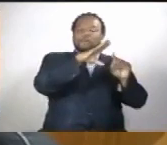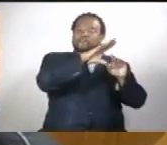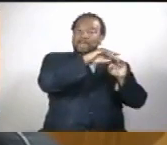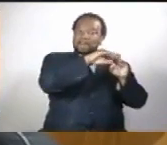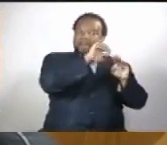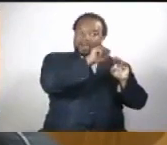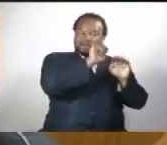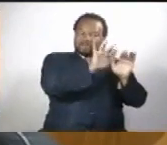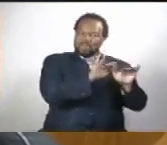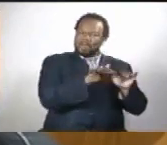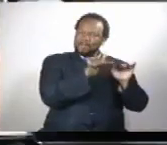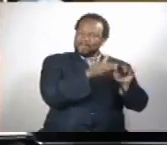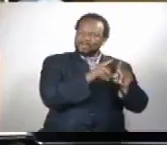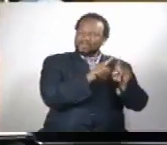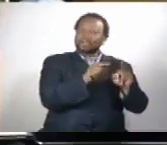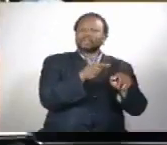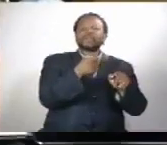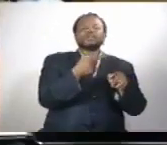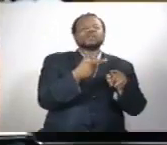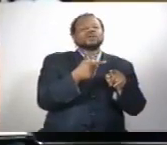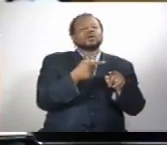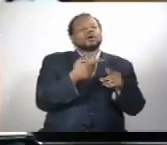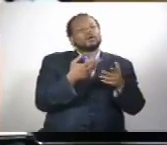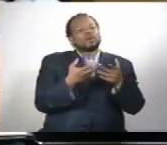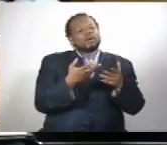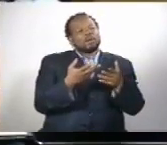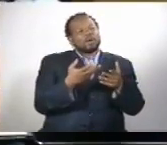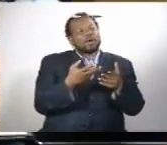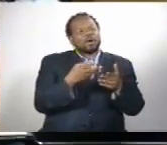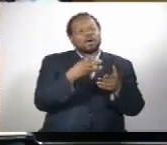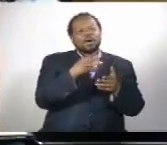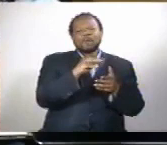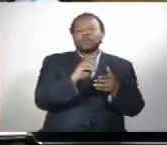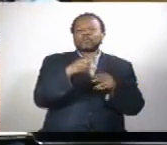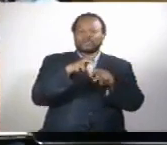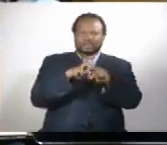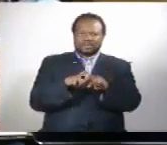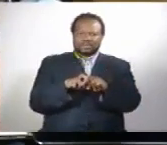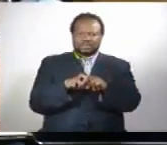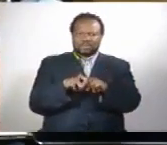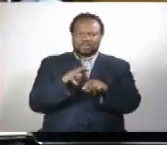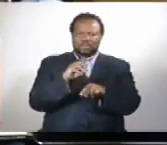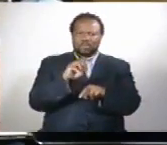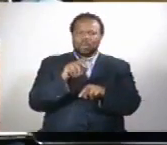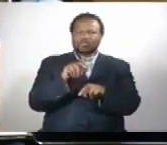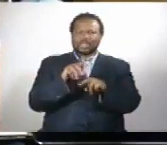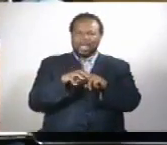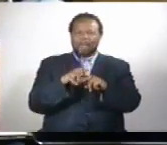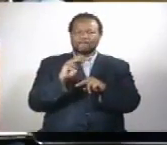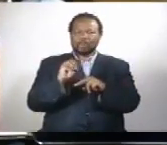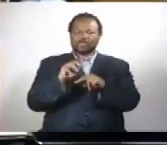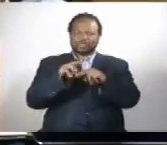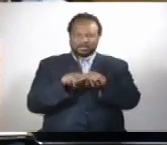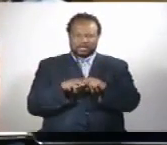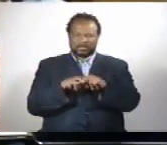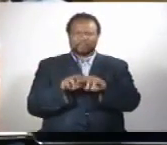House in the kind of... Honorable Mulder, do you mind taking your seat? In the kind